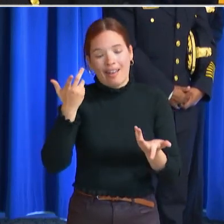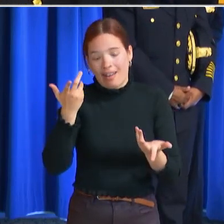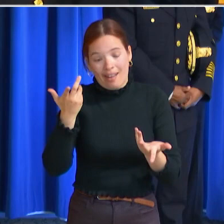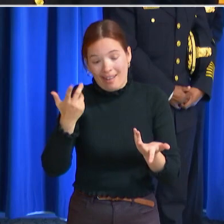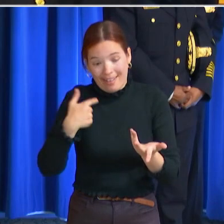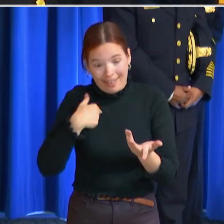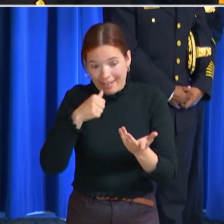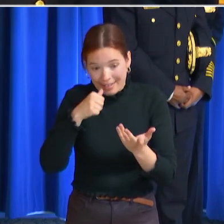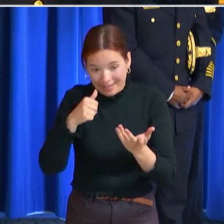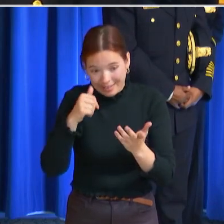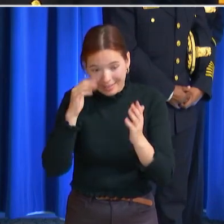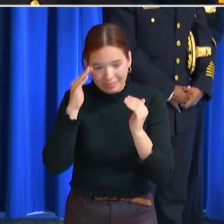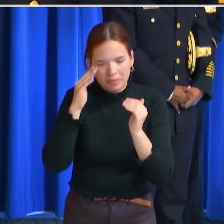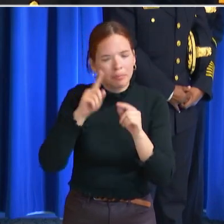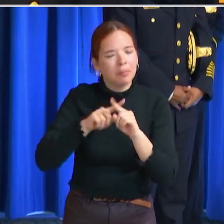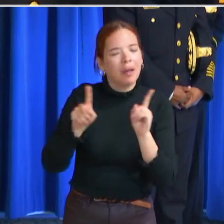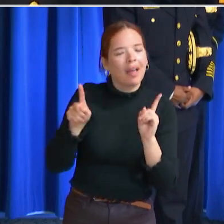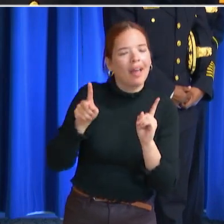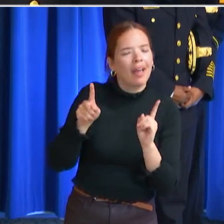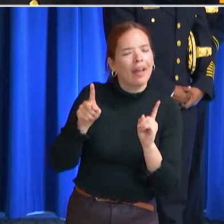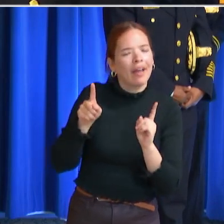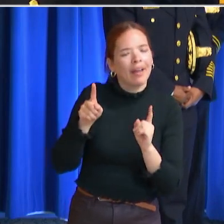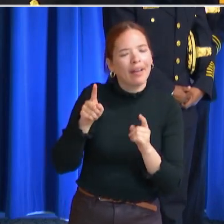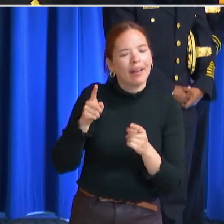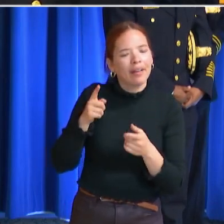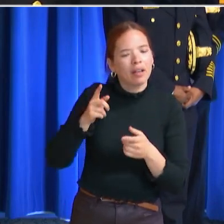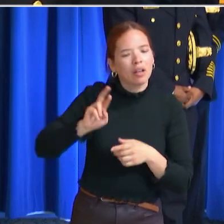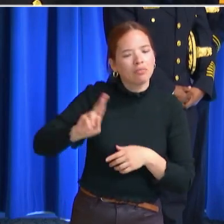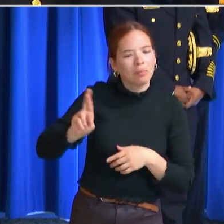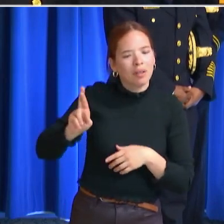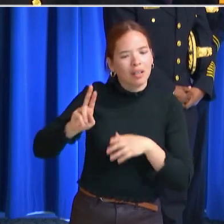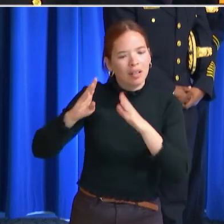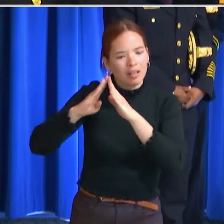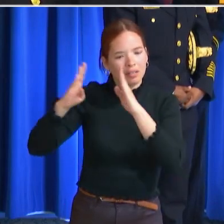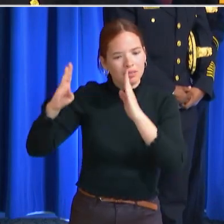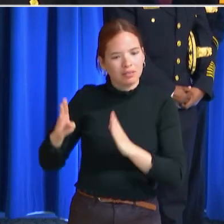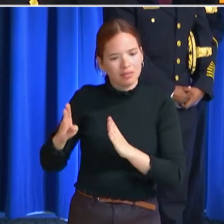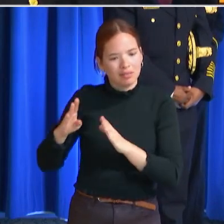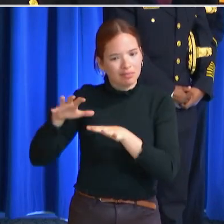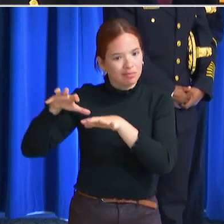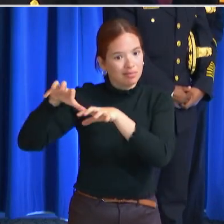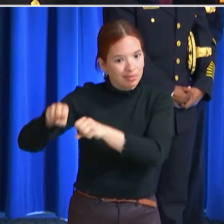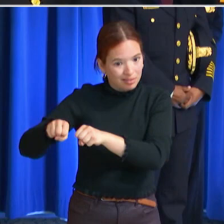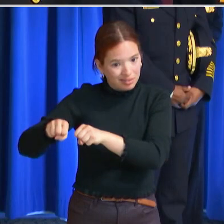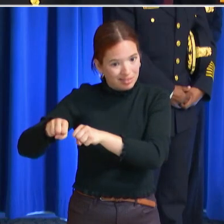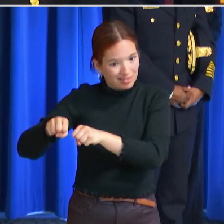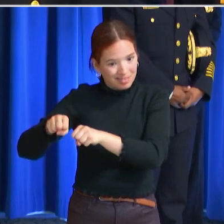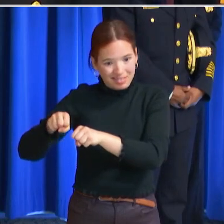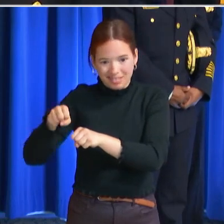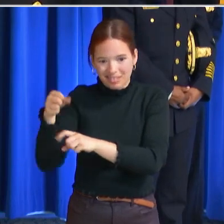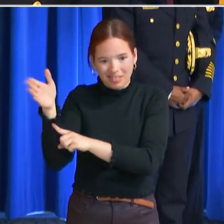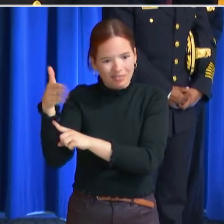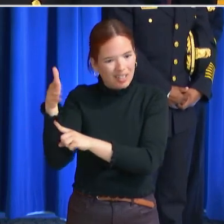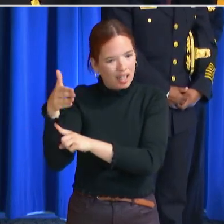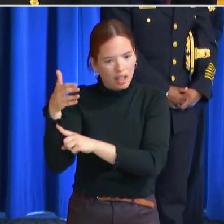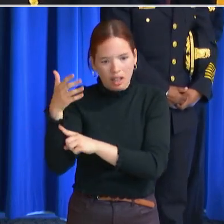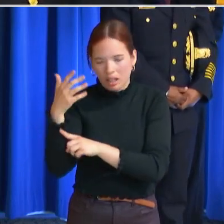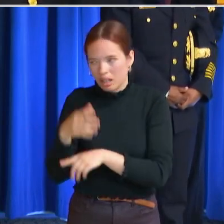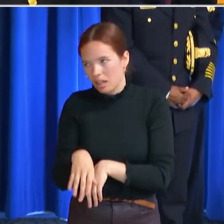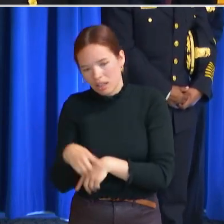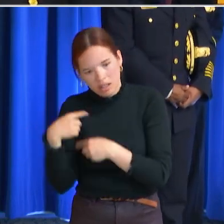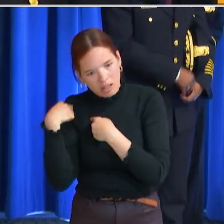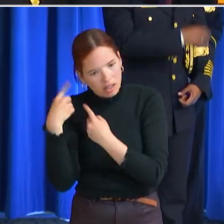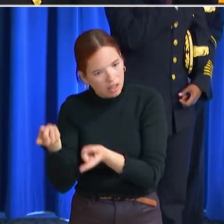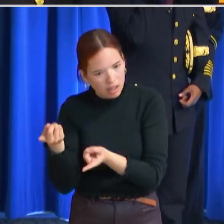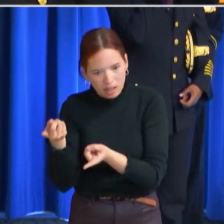signals coming to a Republican House majority we're signaling for months. what they might do